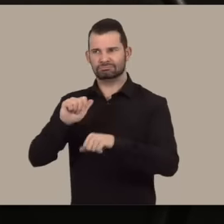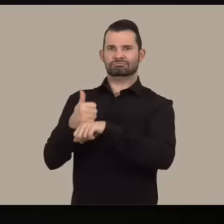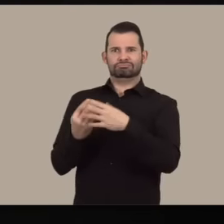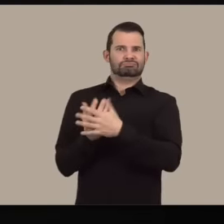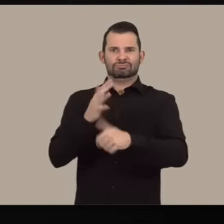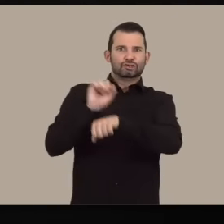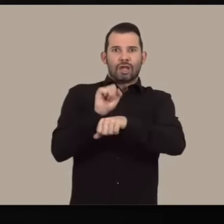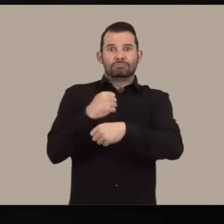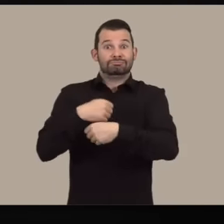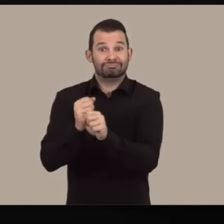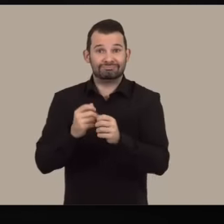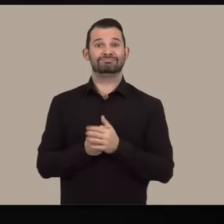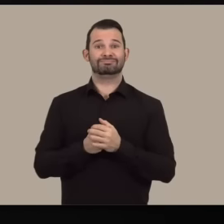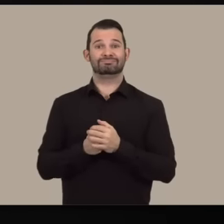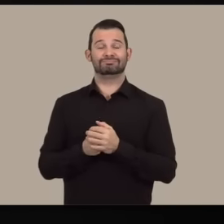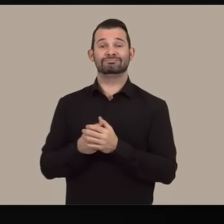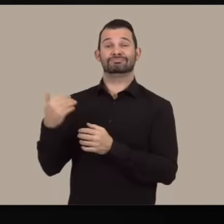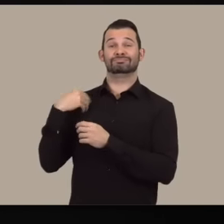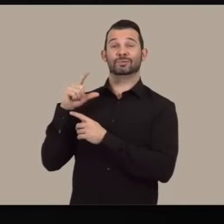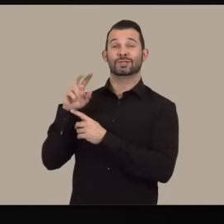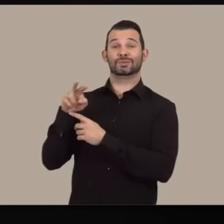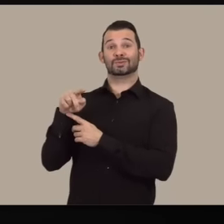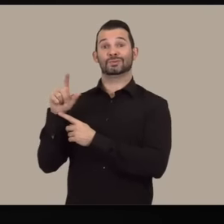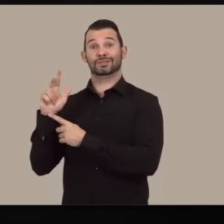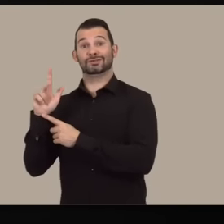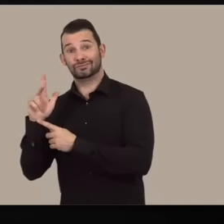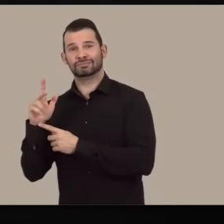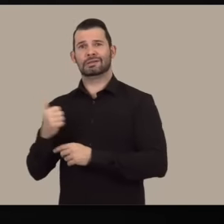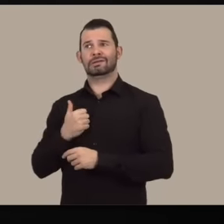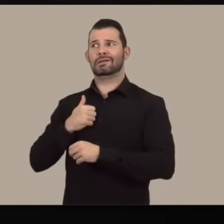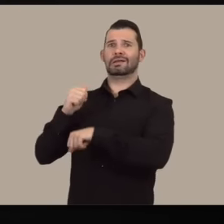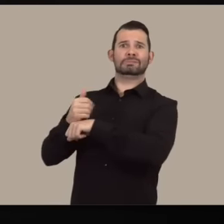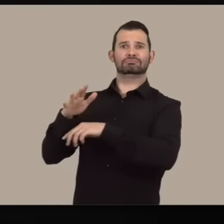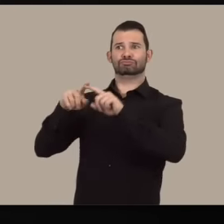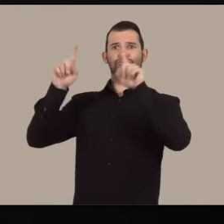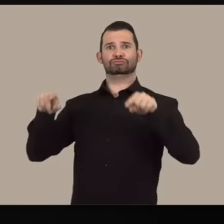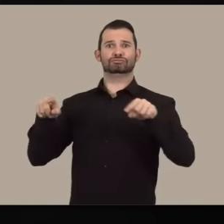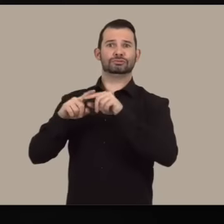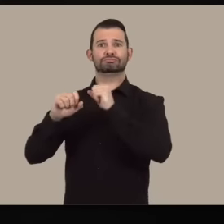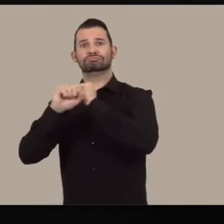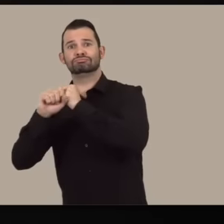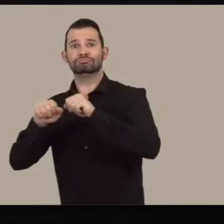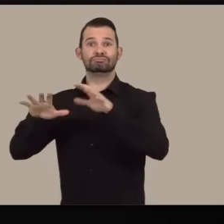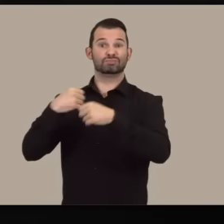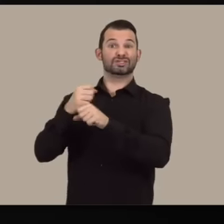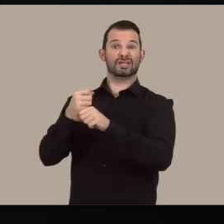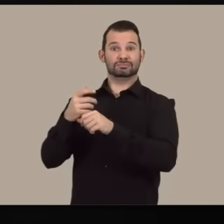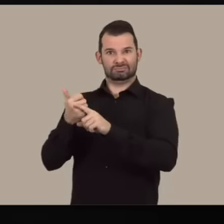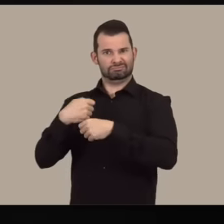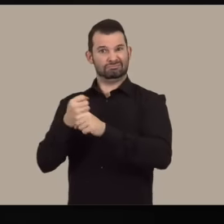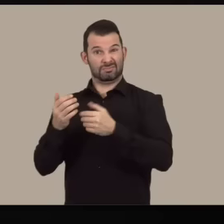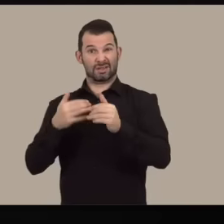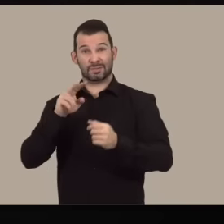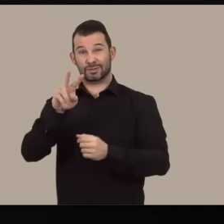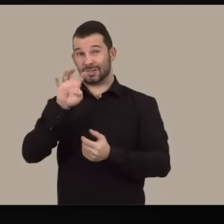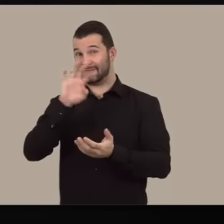mean? It means the creation of jobs. In 2022-23, Canadian screen-based content